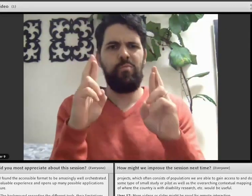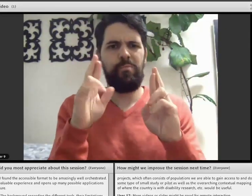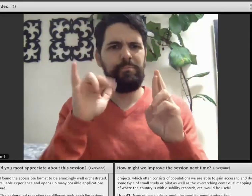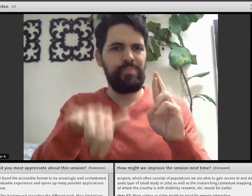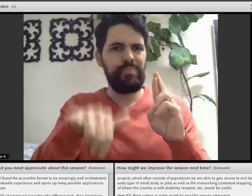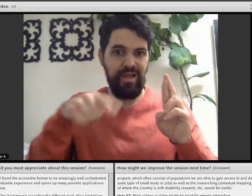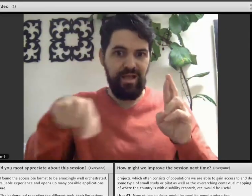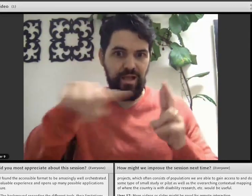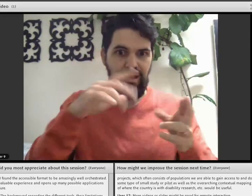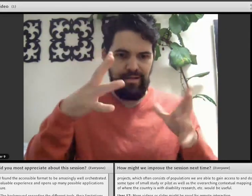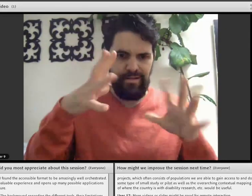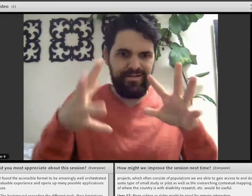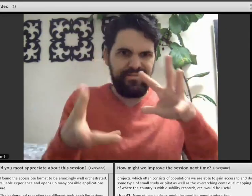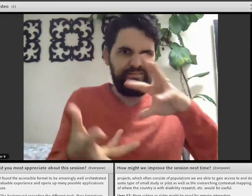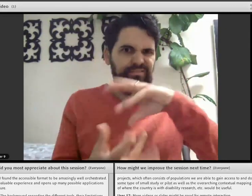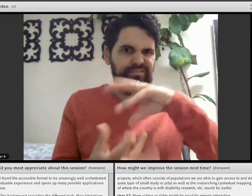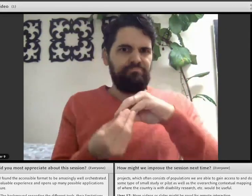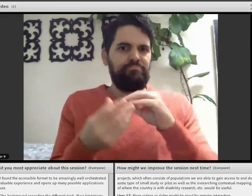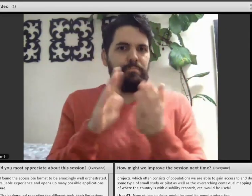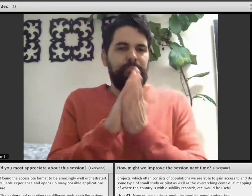today.